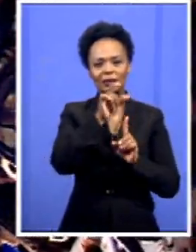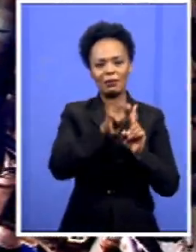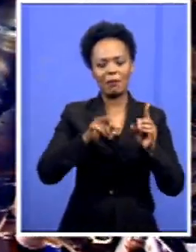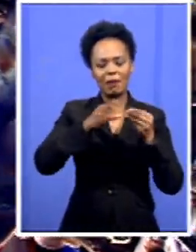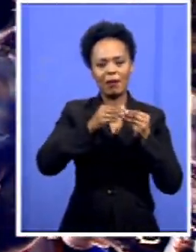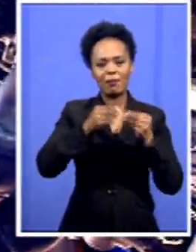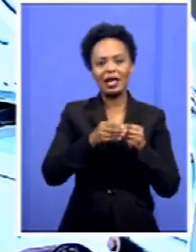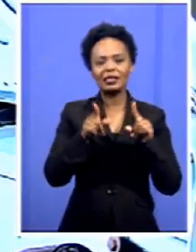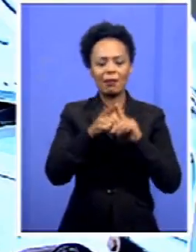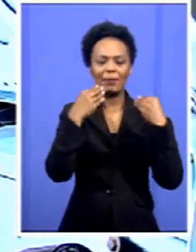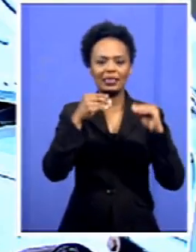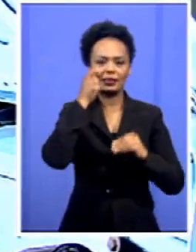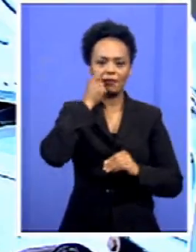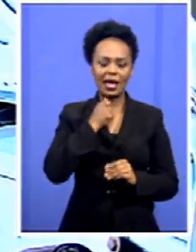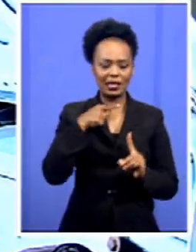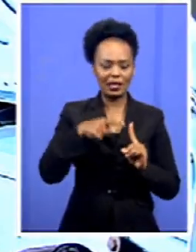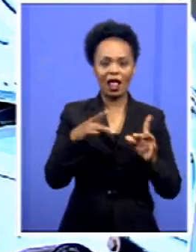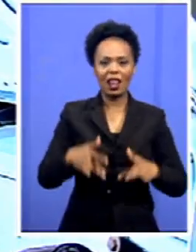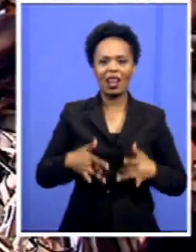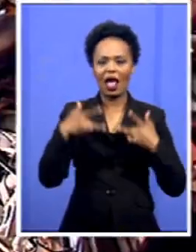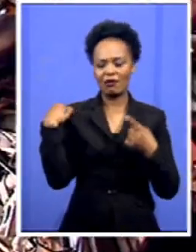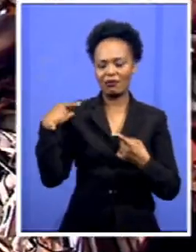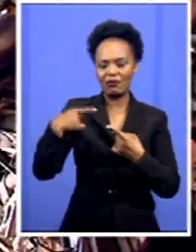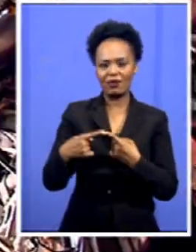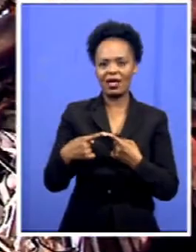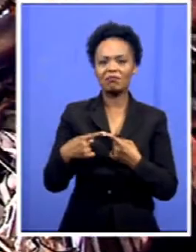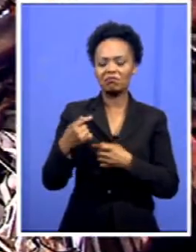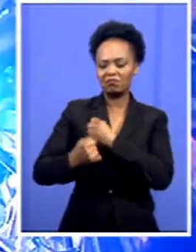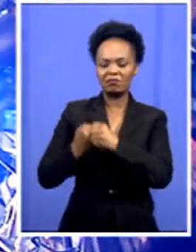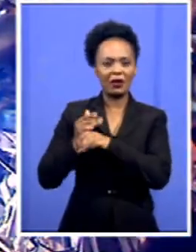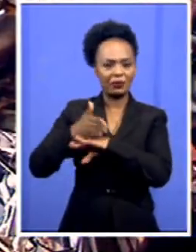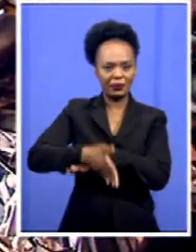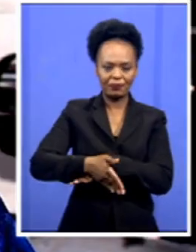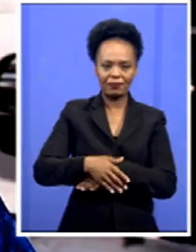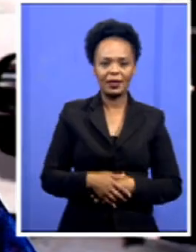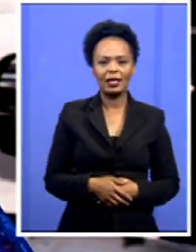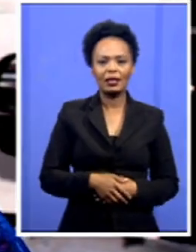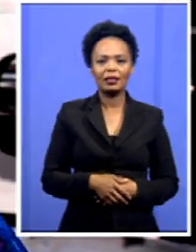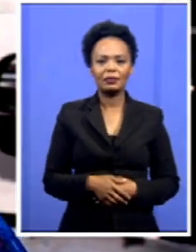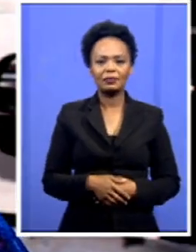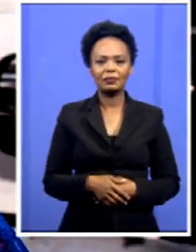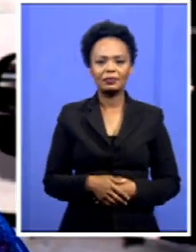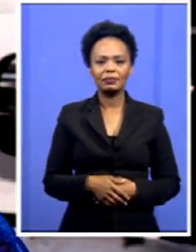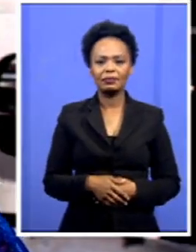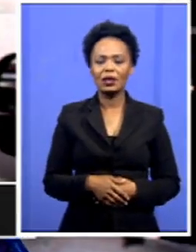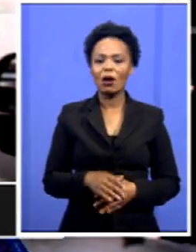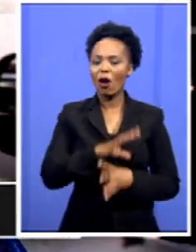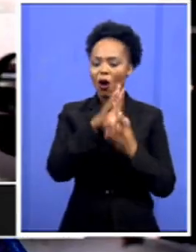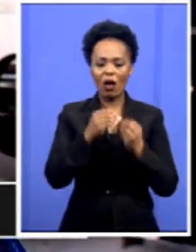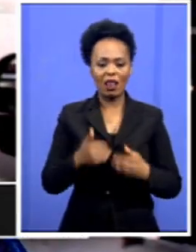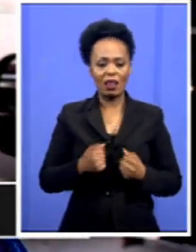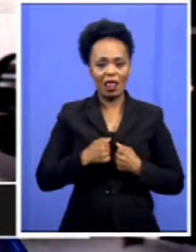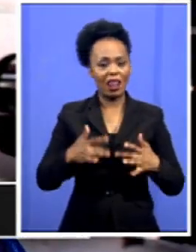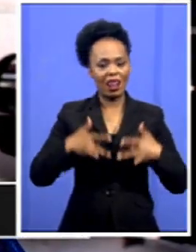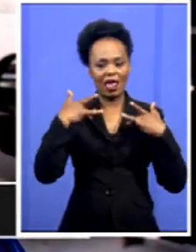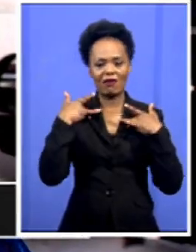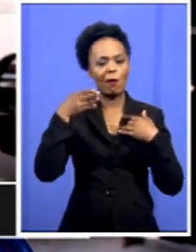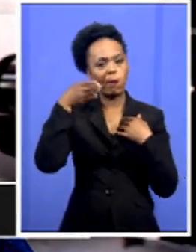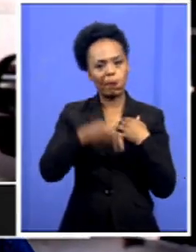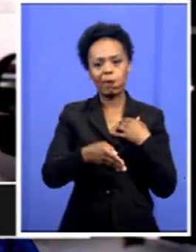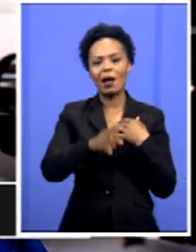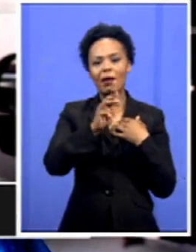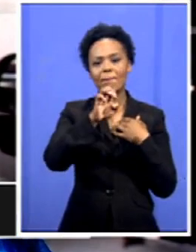in the area. He has lived here for most of his life. Like I said, I'm here all my life in Meyerton, and I